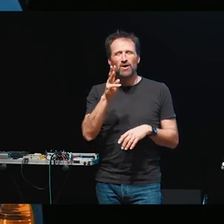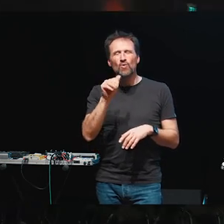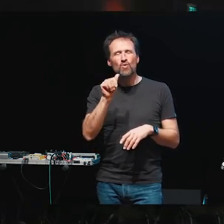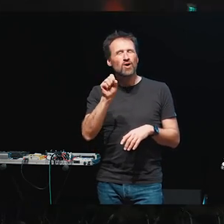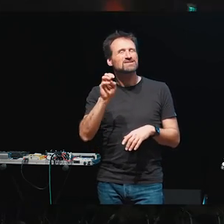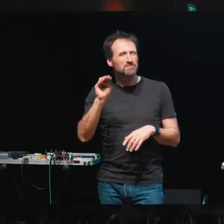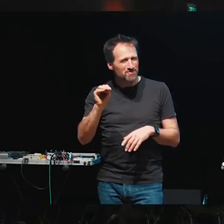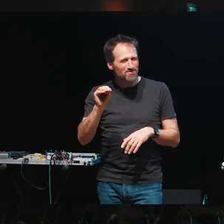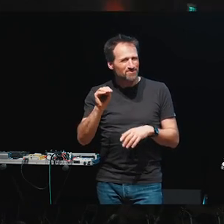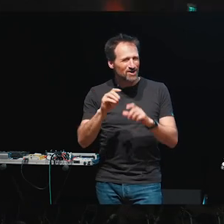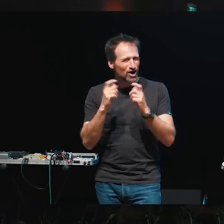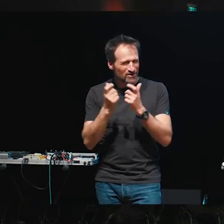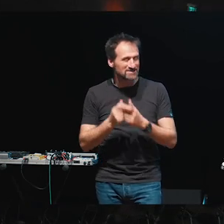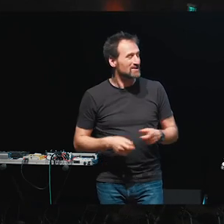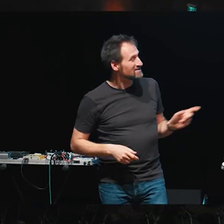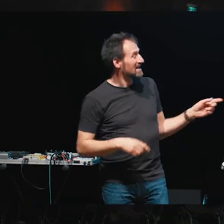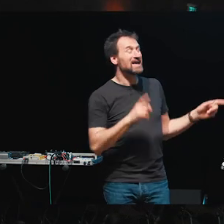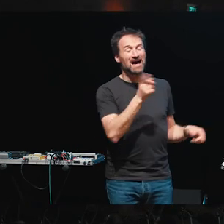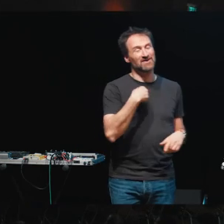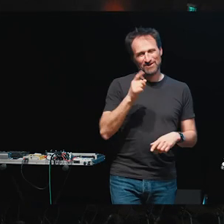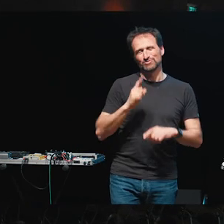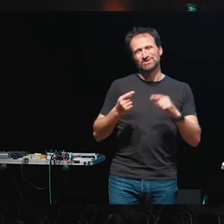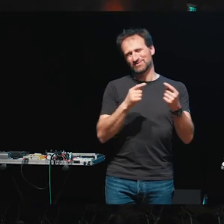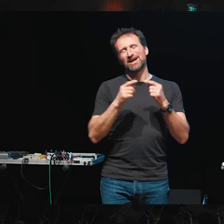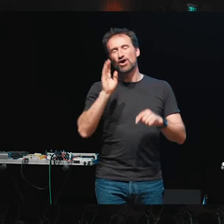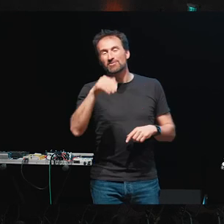We should arm wrestle about JavaScript versus WebAssembly, shouldn't we?